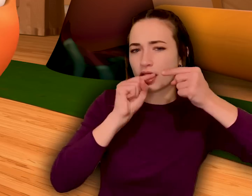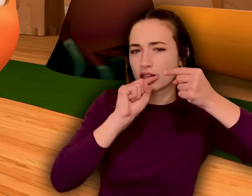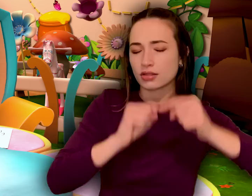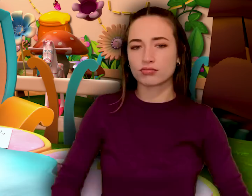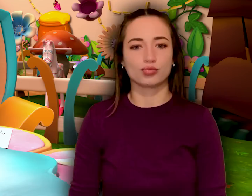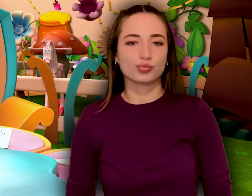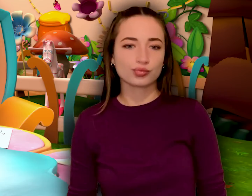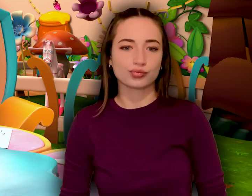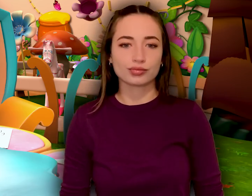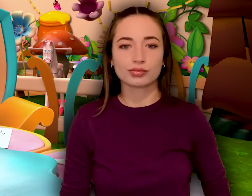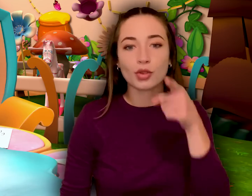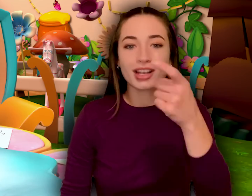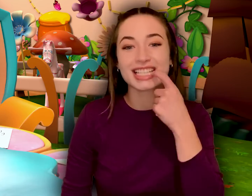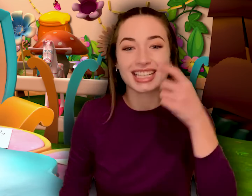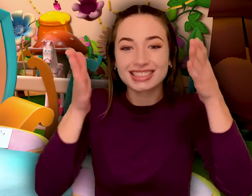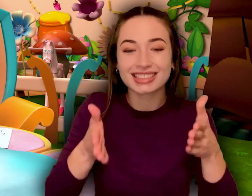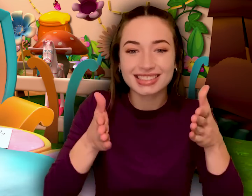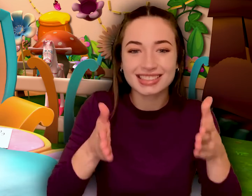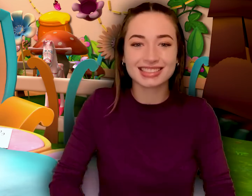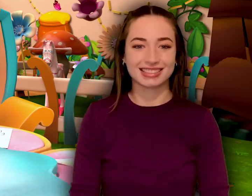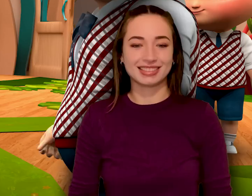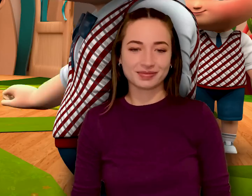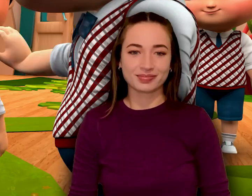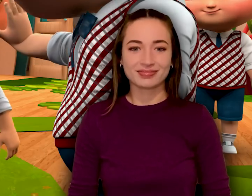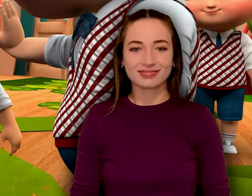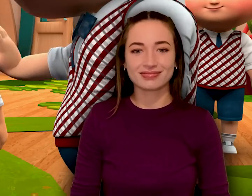fight to think you are a